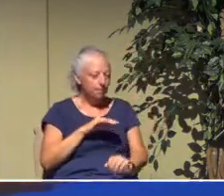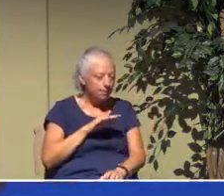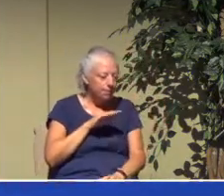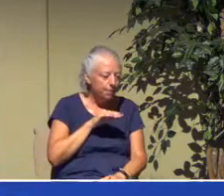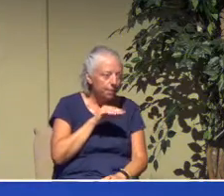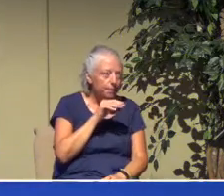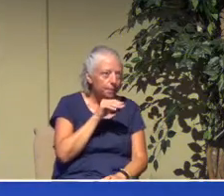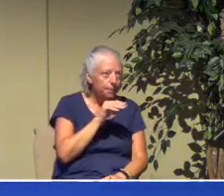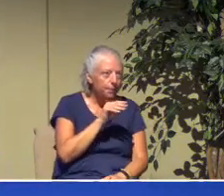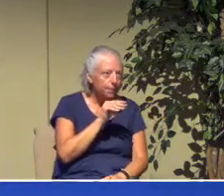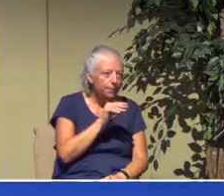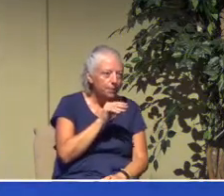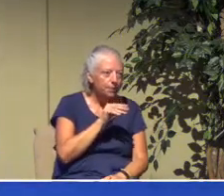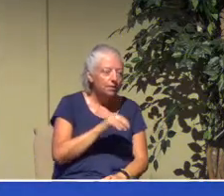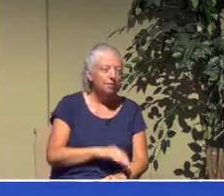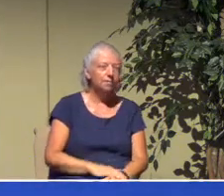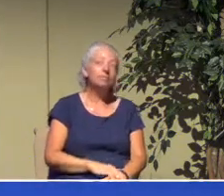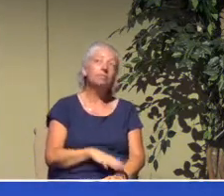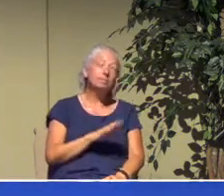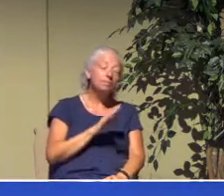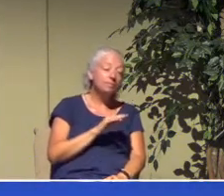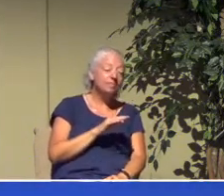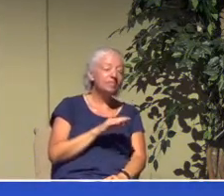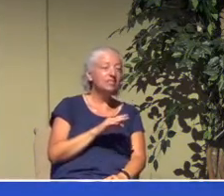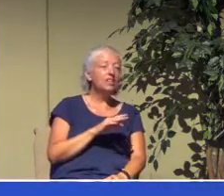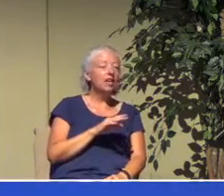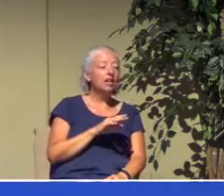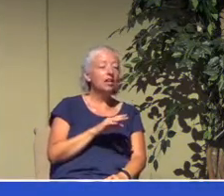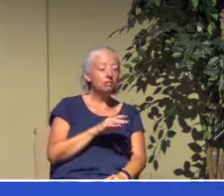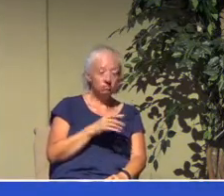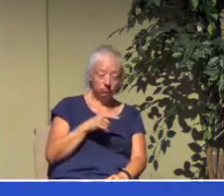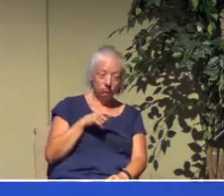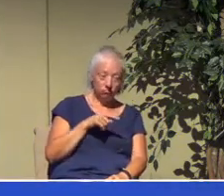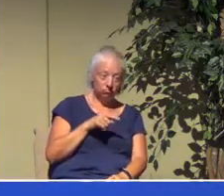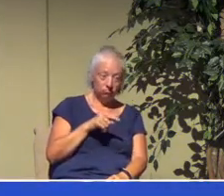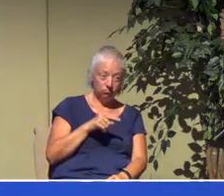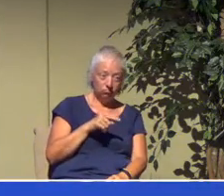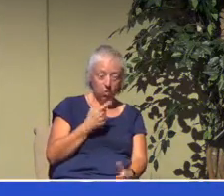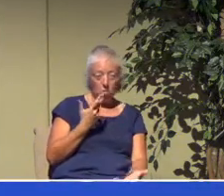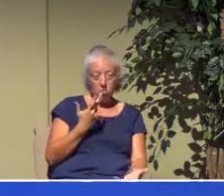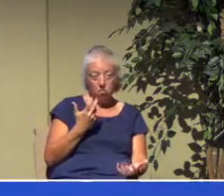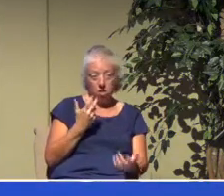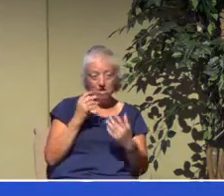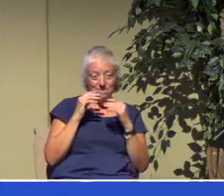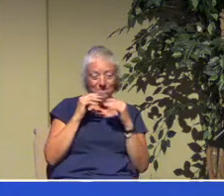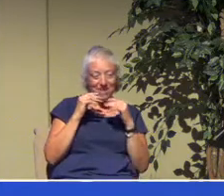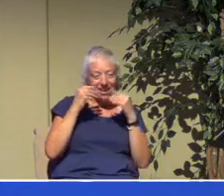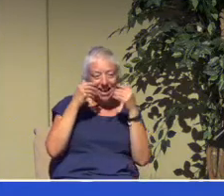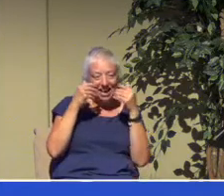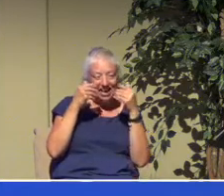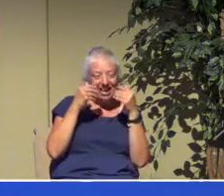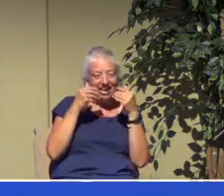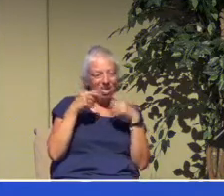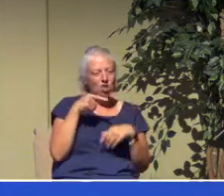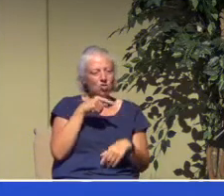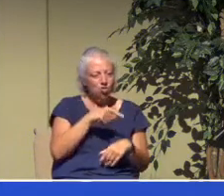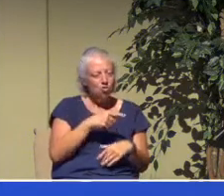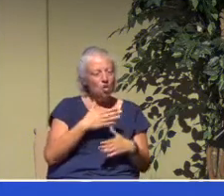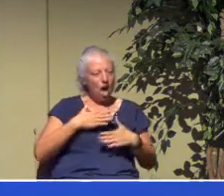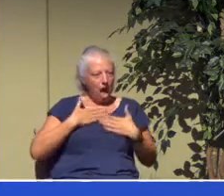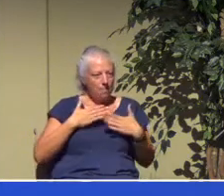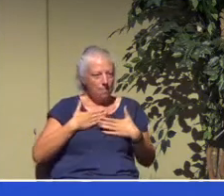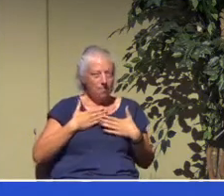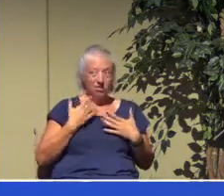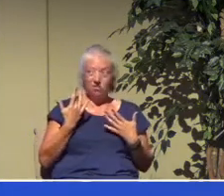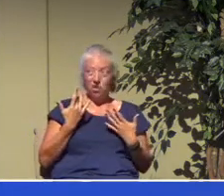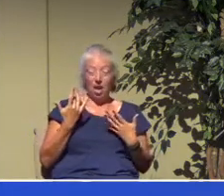way. And I said, well, Hannah, I said, you know, you want to have a smile that you're pleased with, because